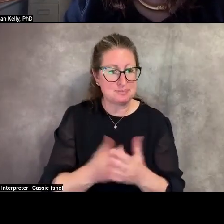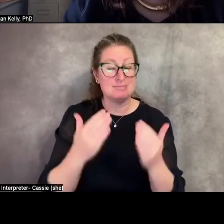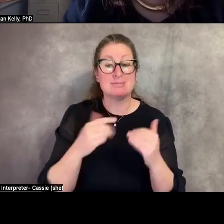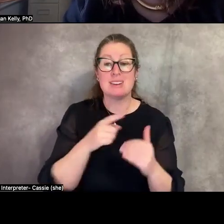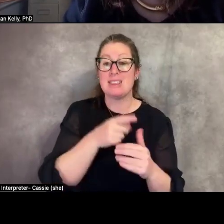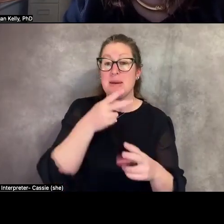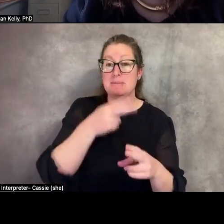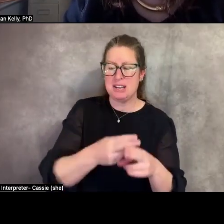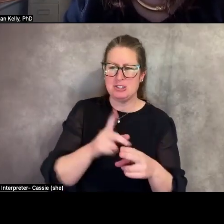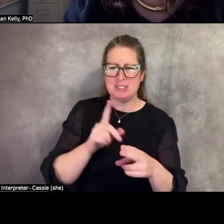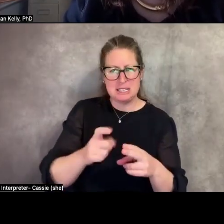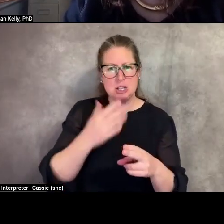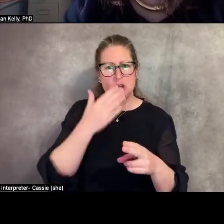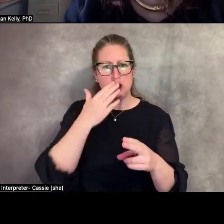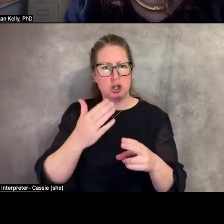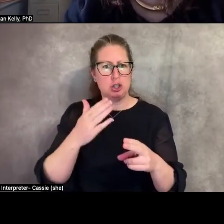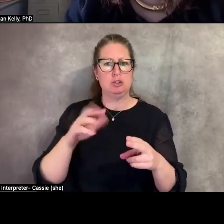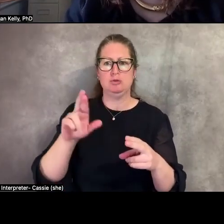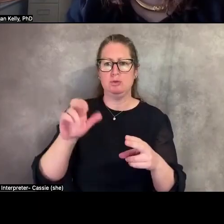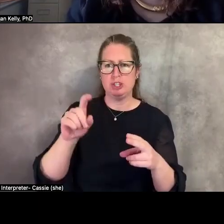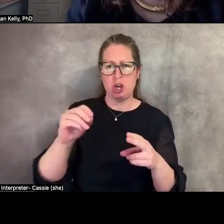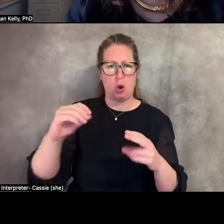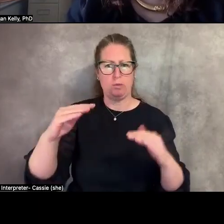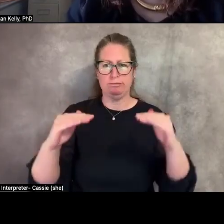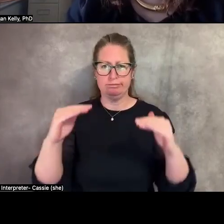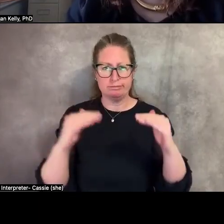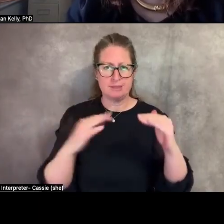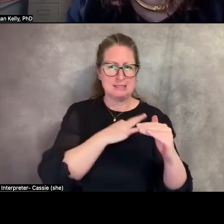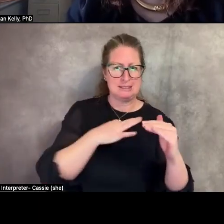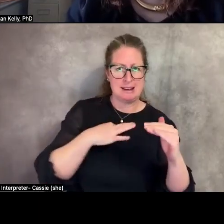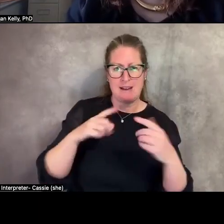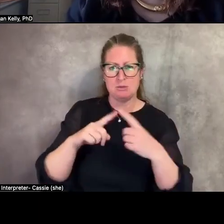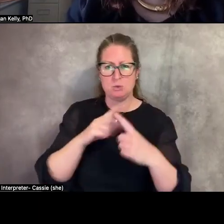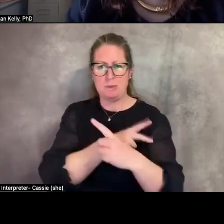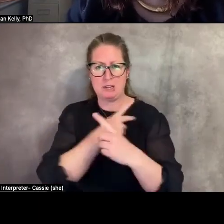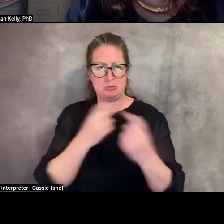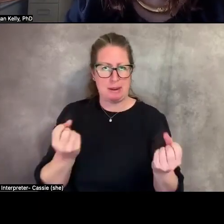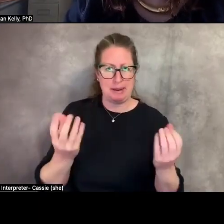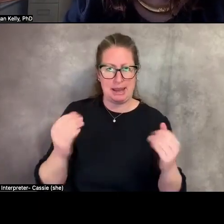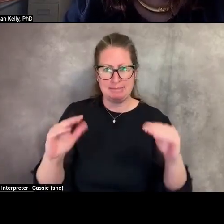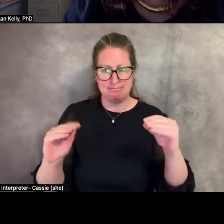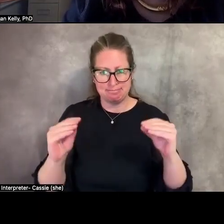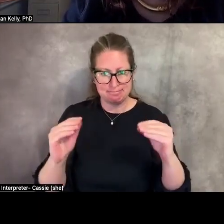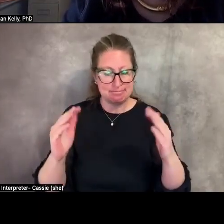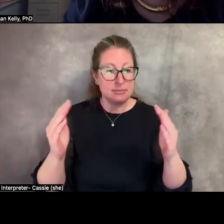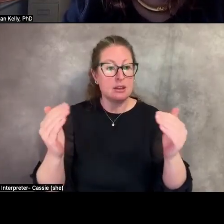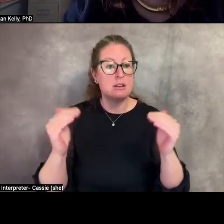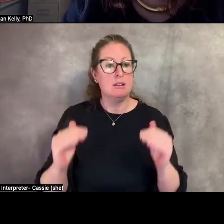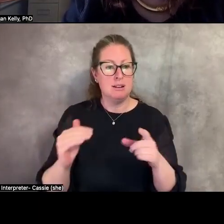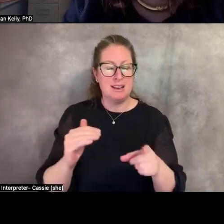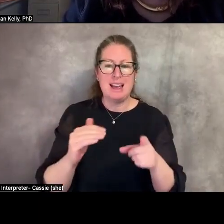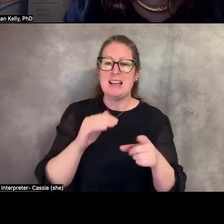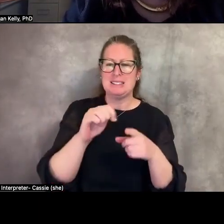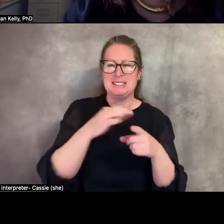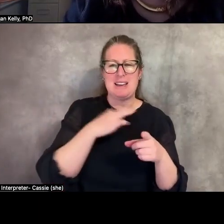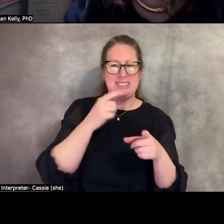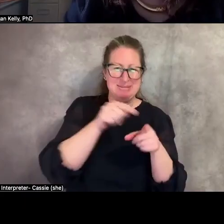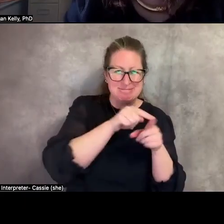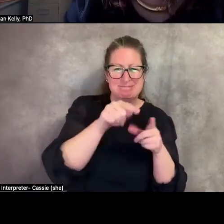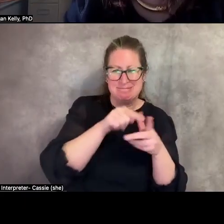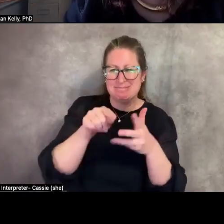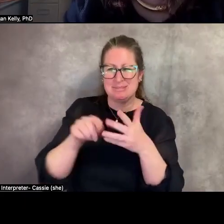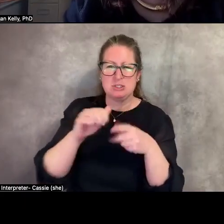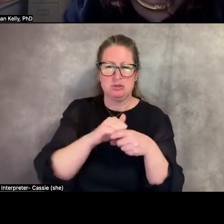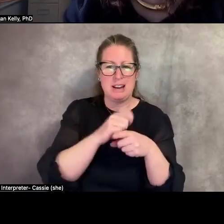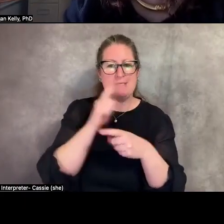adequate staff-to-patient ratios to be prepared, and specialized training for staff that's matched to the type of patients on their